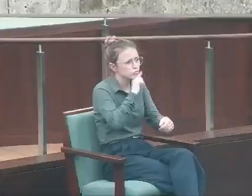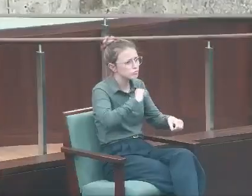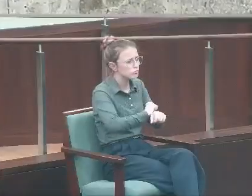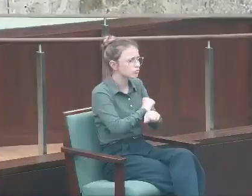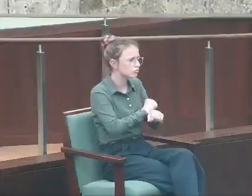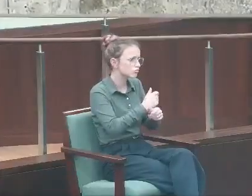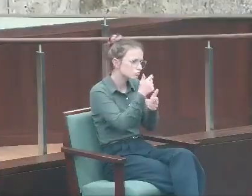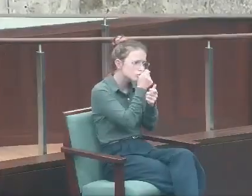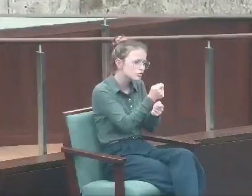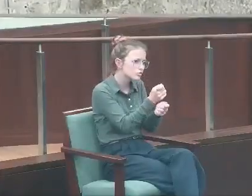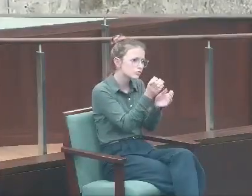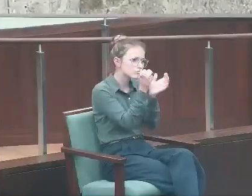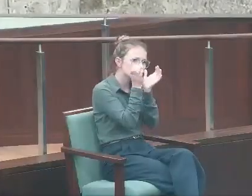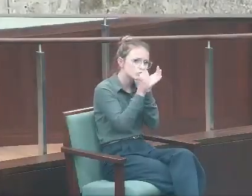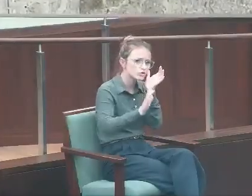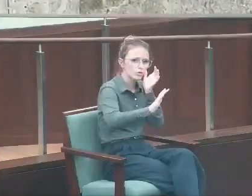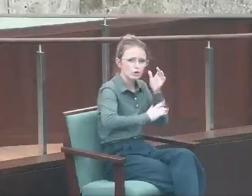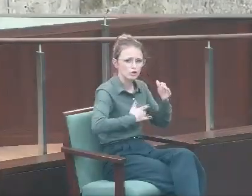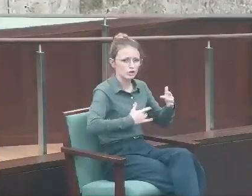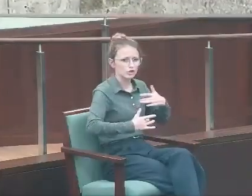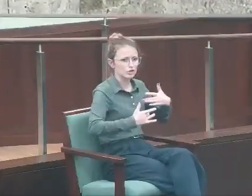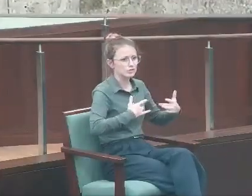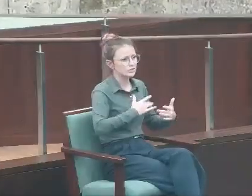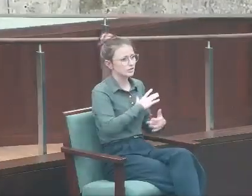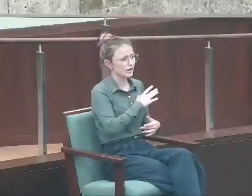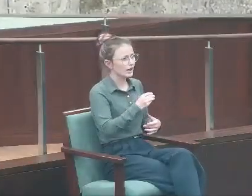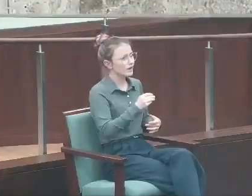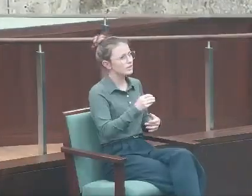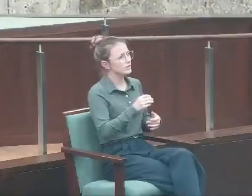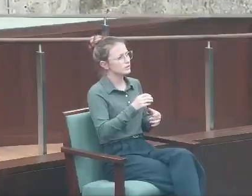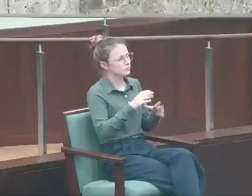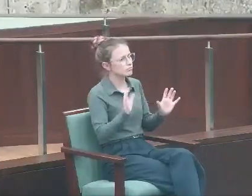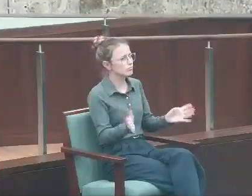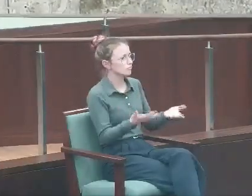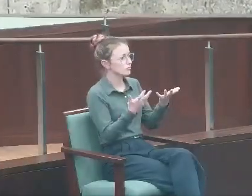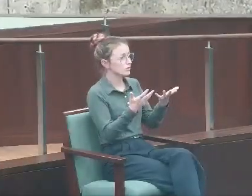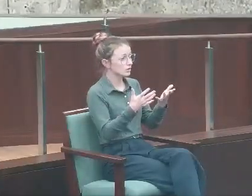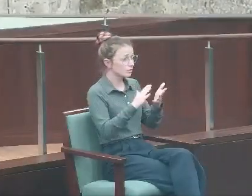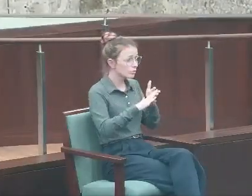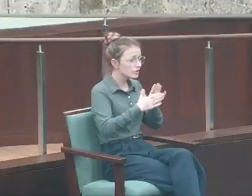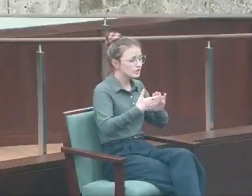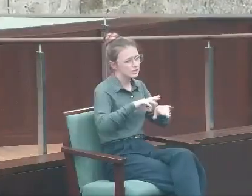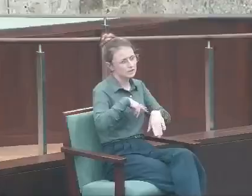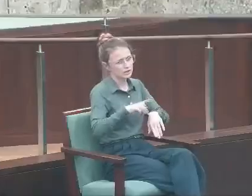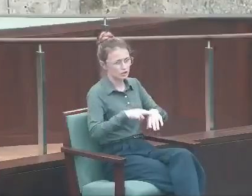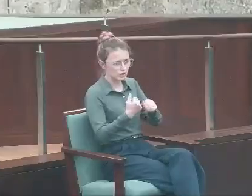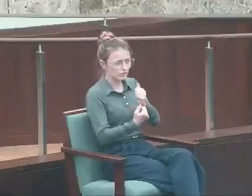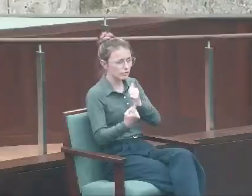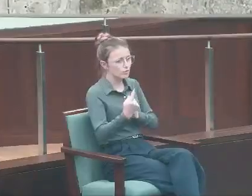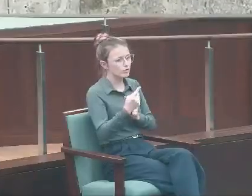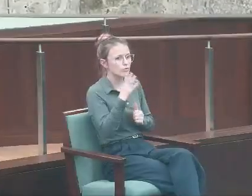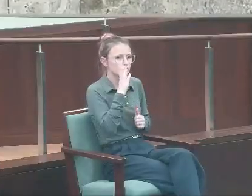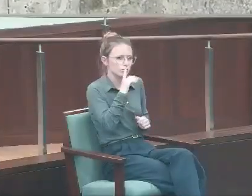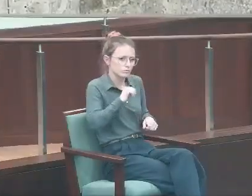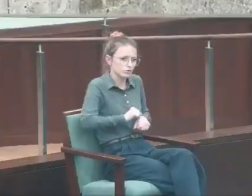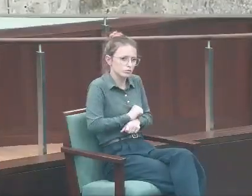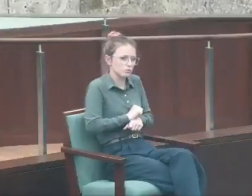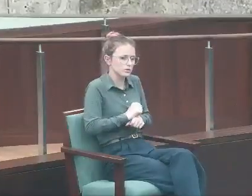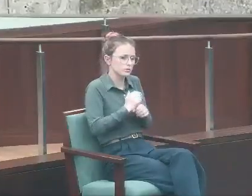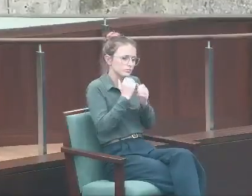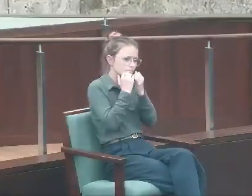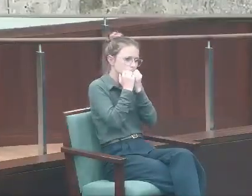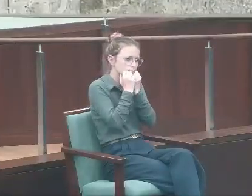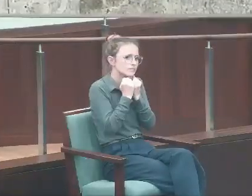your concerns and improving the community and the nation for everyone. He will be sorely missed.